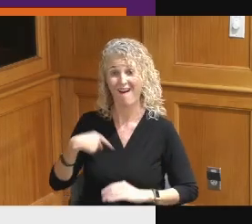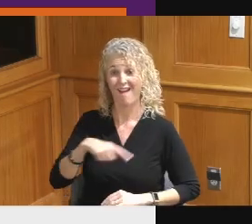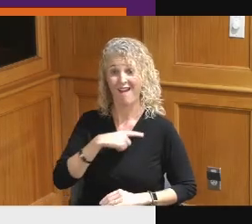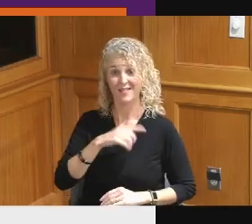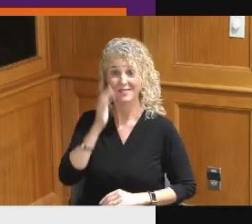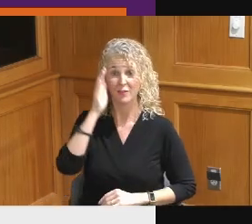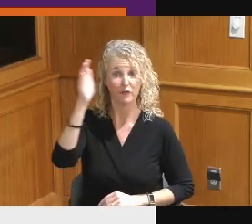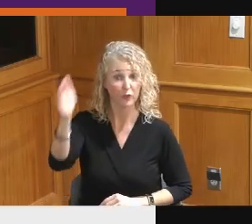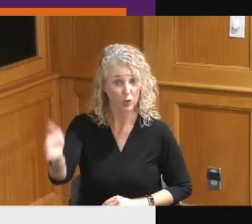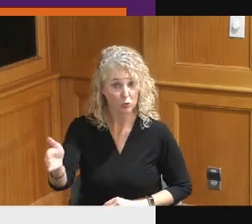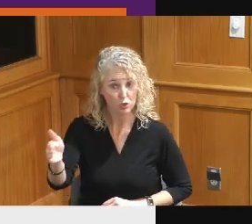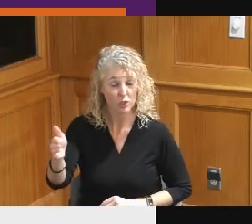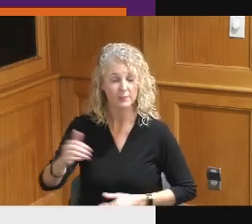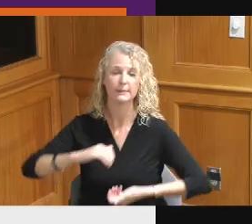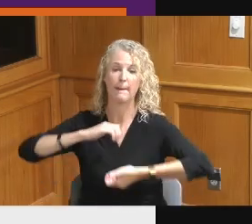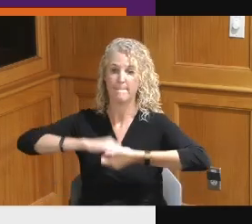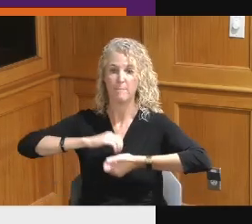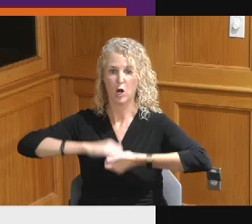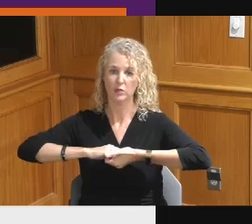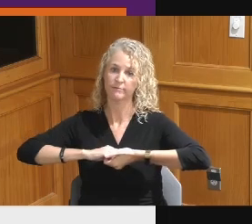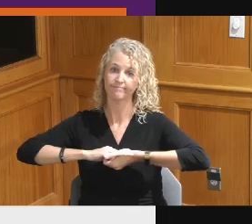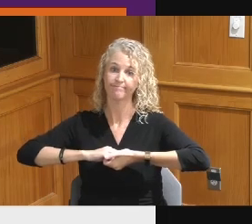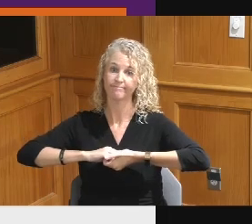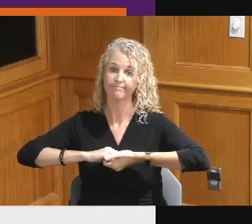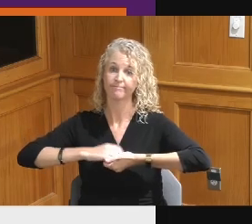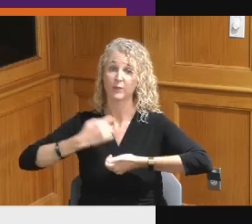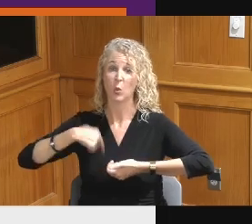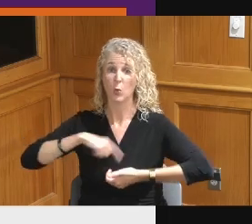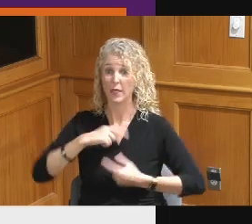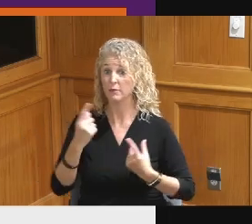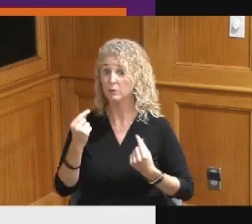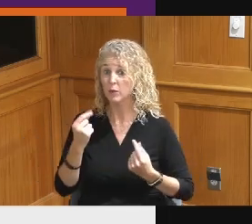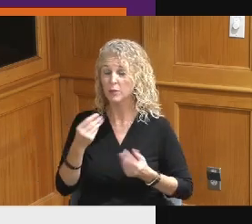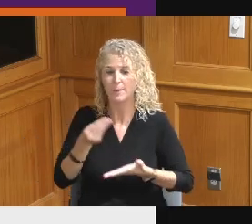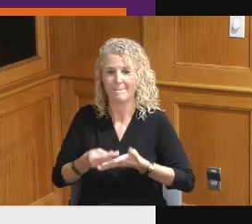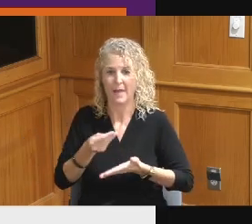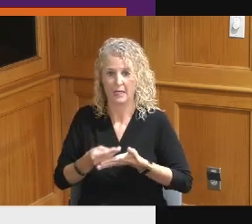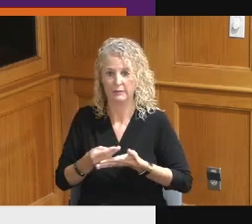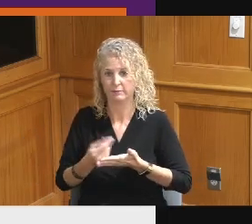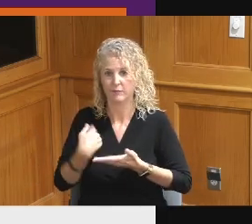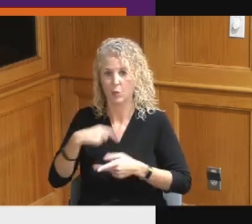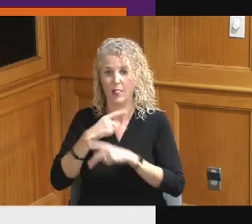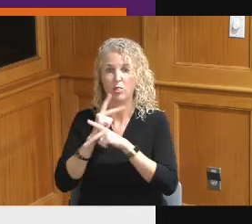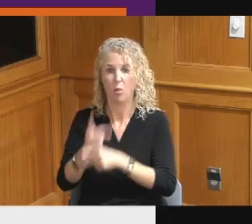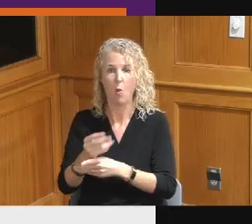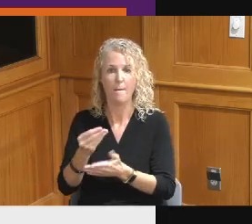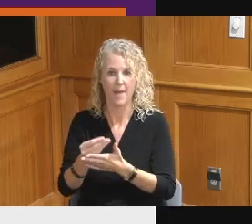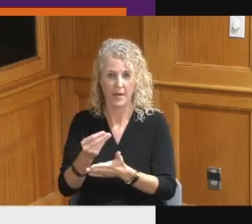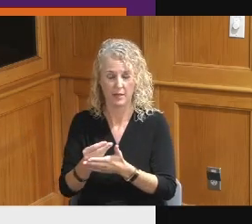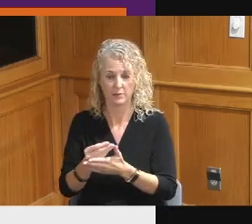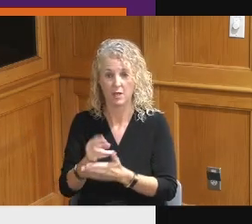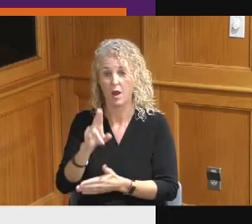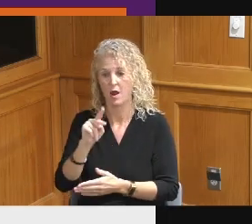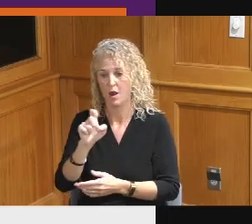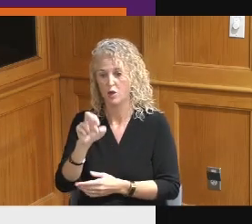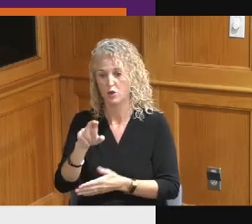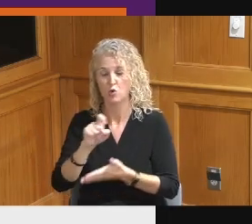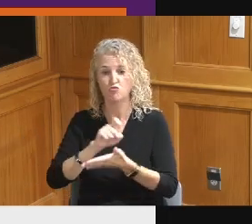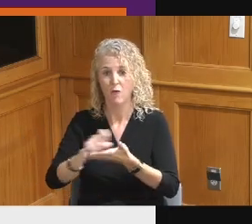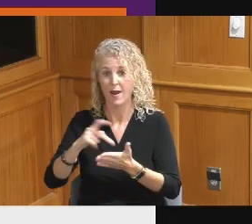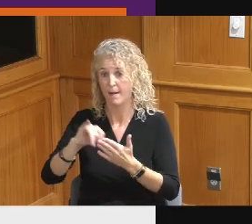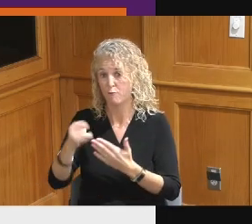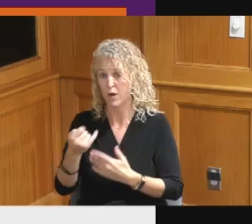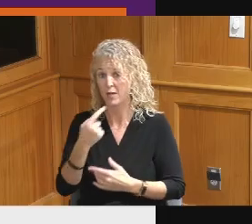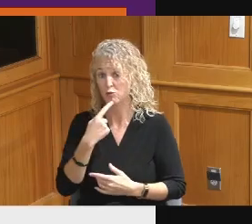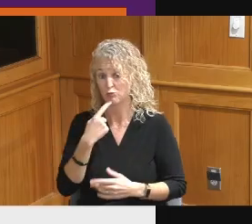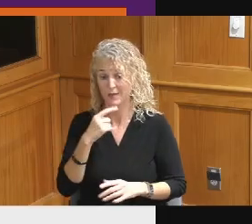to our role generally of this partnership, which is we're a financier. That's fundamentally what our job is here, which is we underwrite projects to say, can this